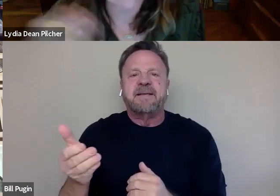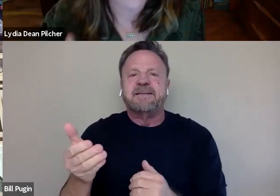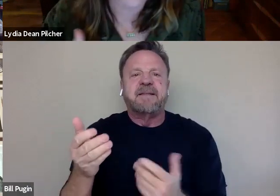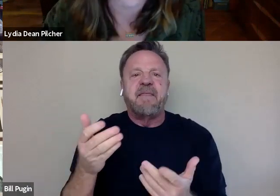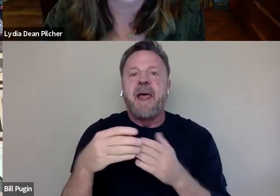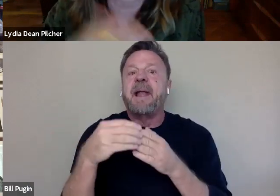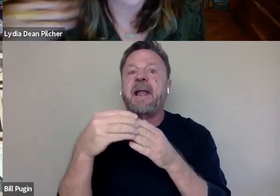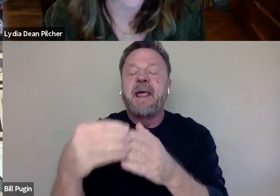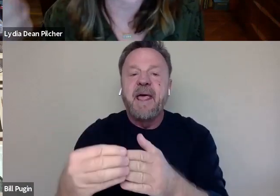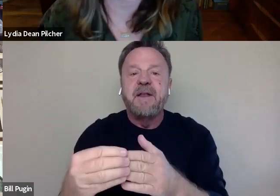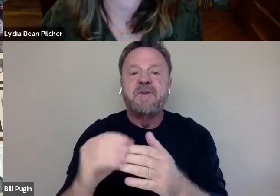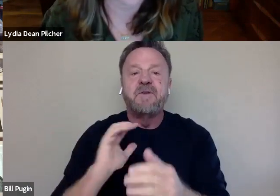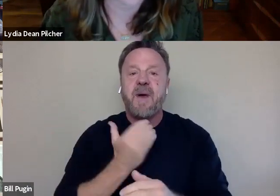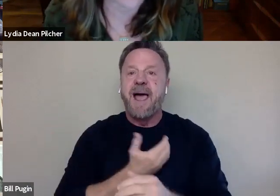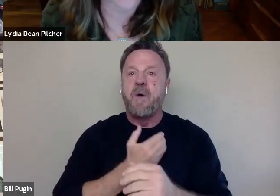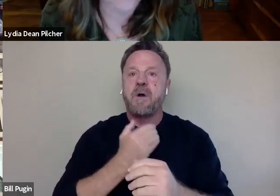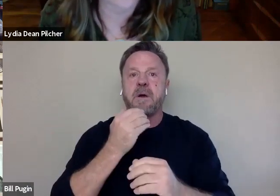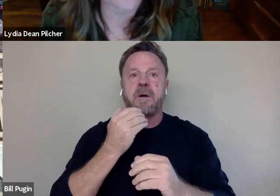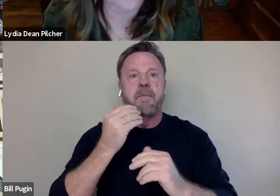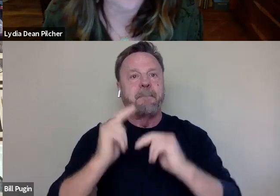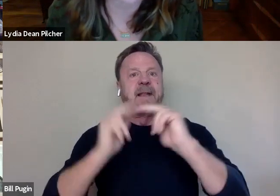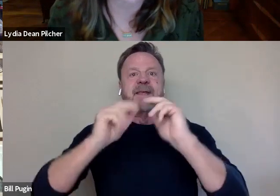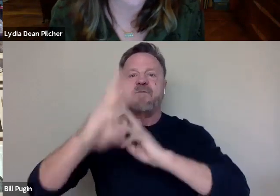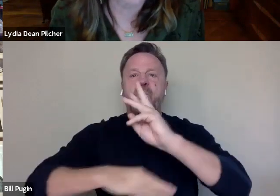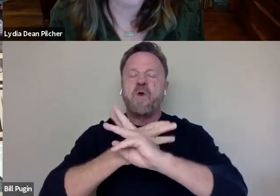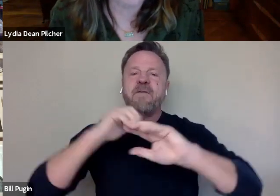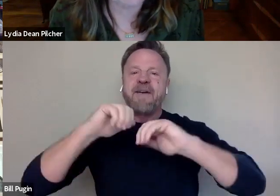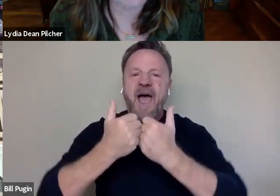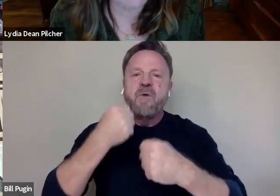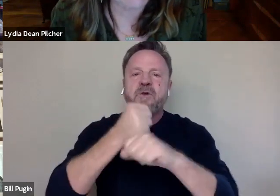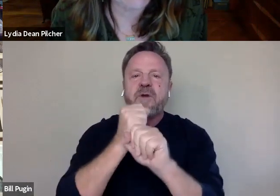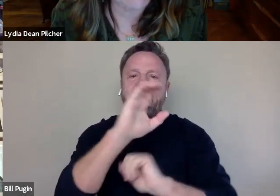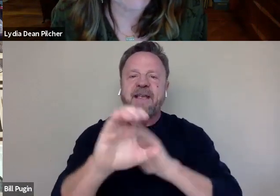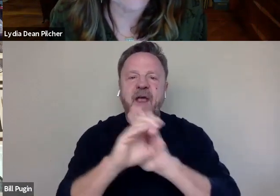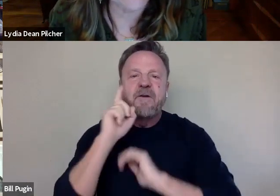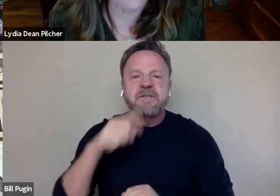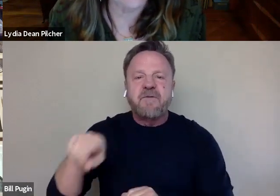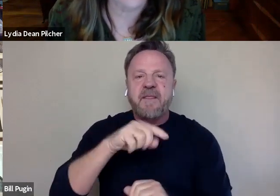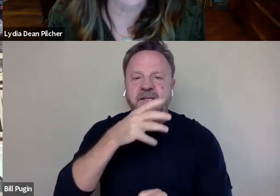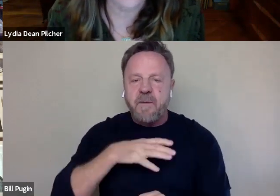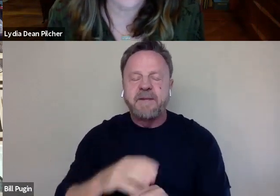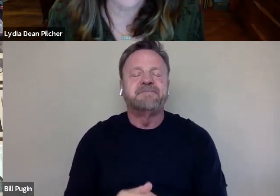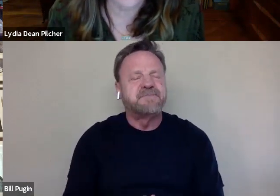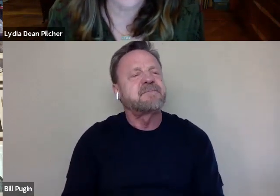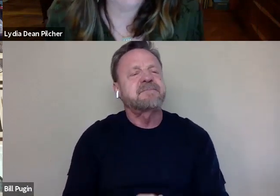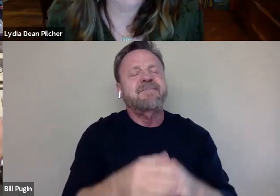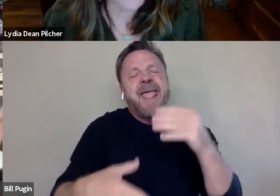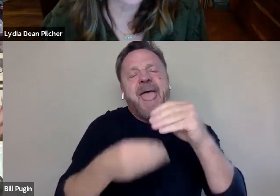led to our world building of how we created the characters for these women. And building on that, Lydia,